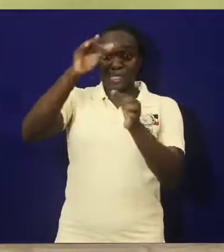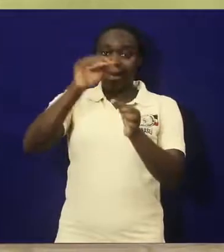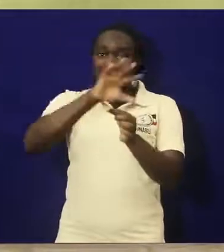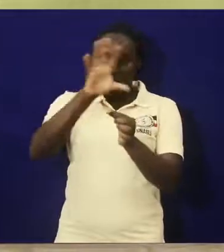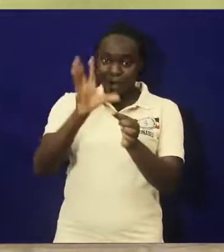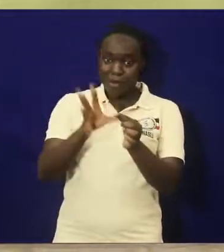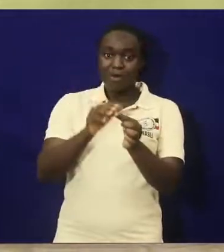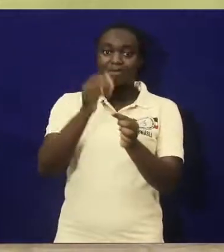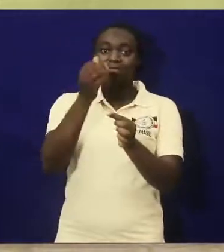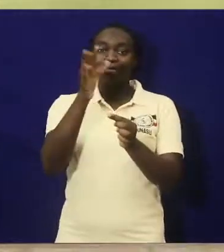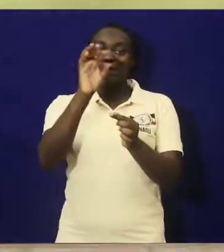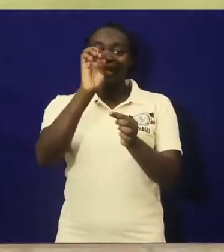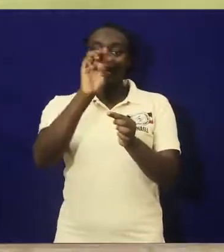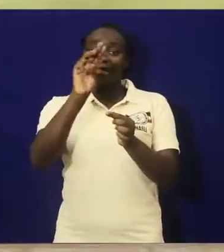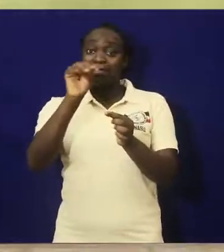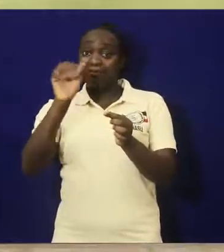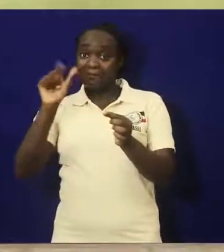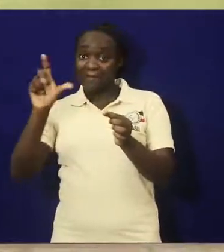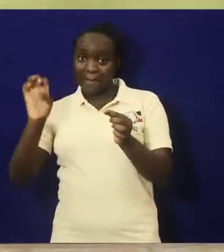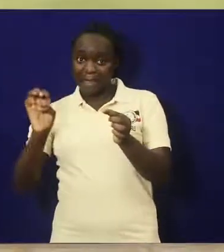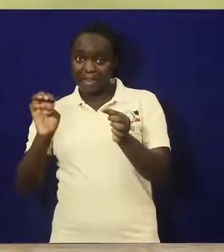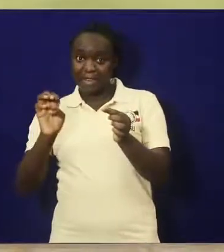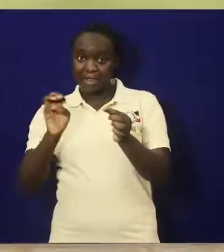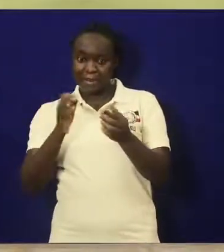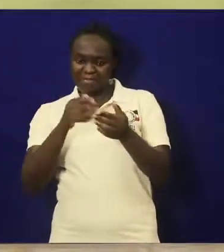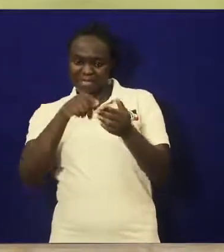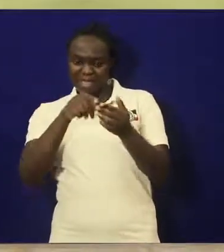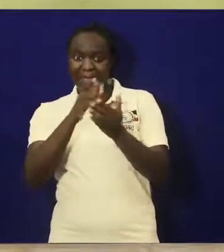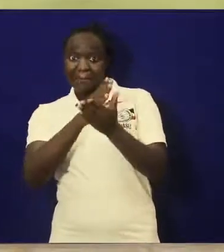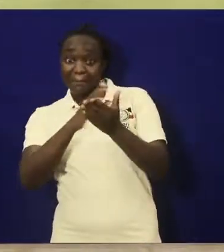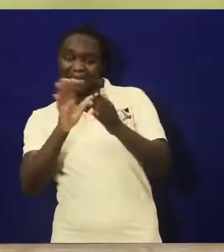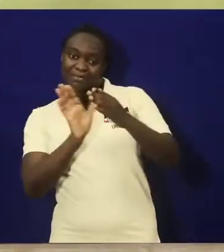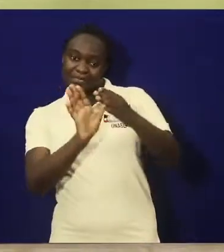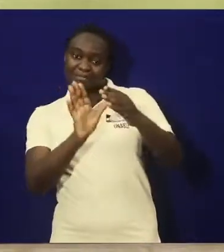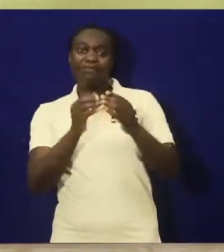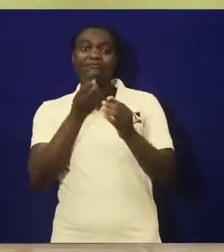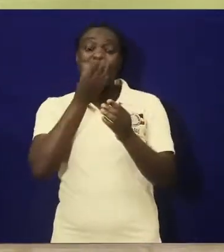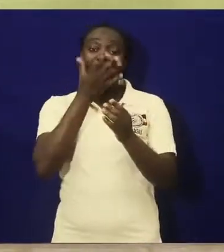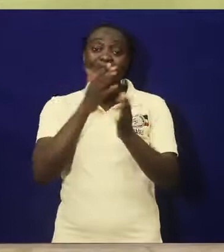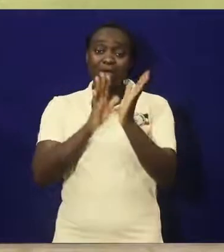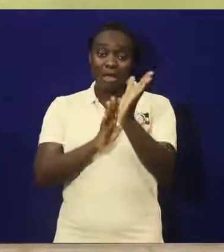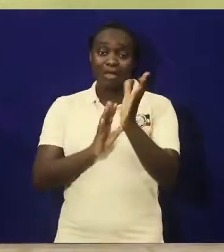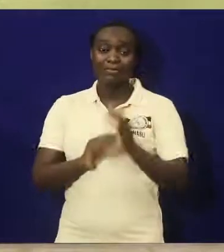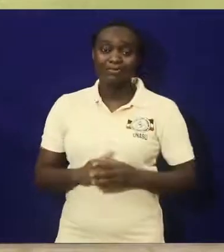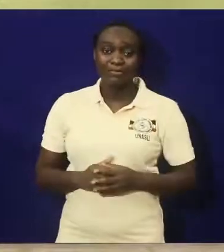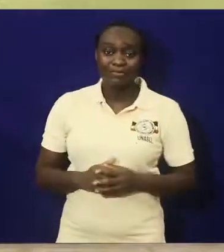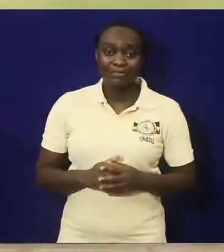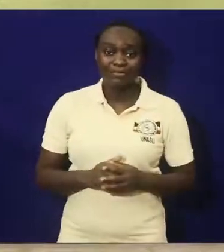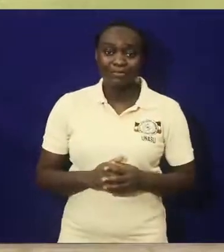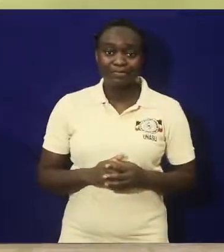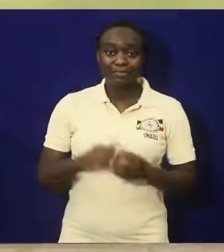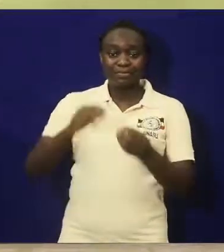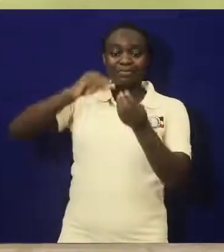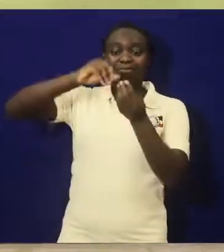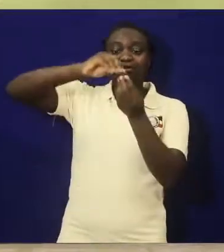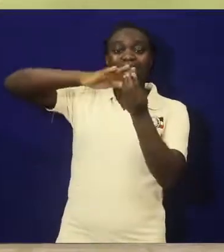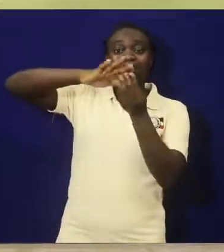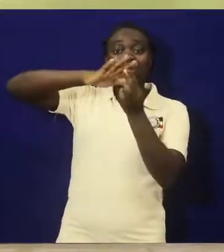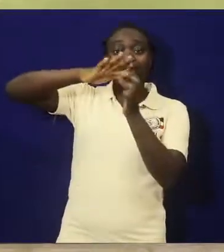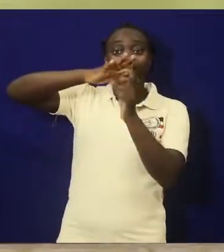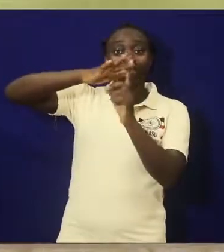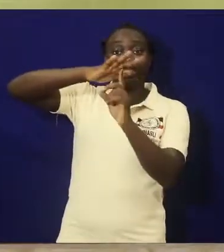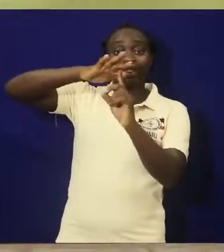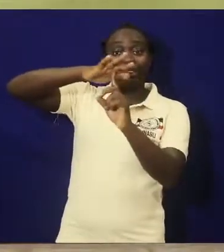It has the ovary, stigma, and style. Stigma. This one represents